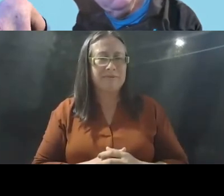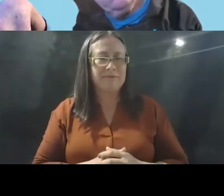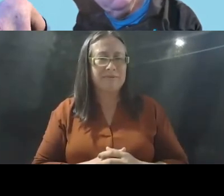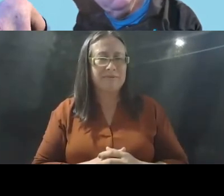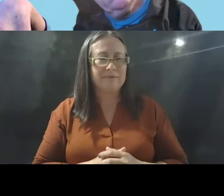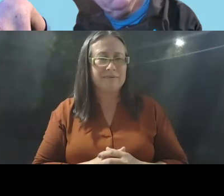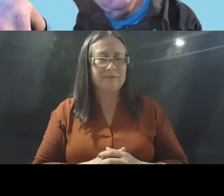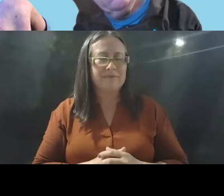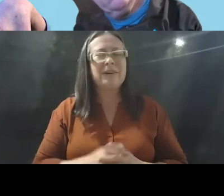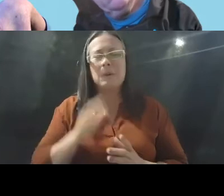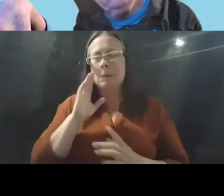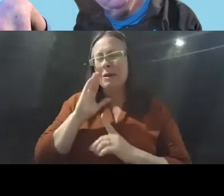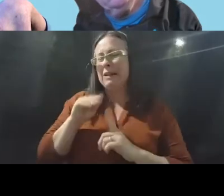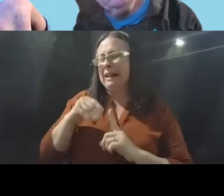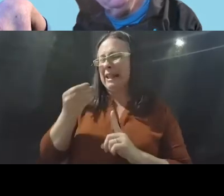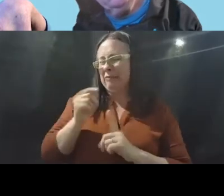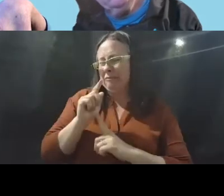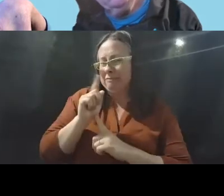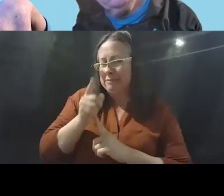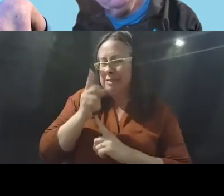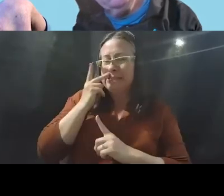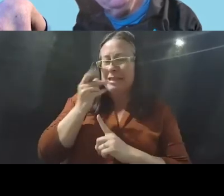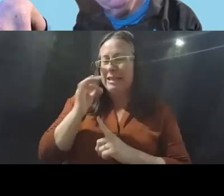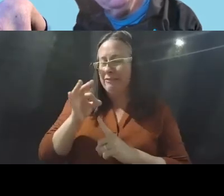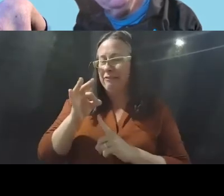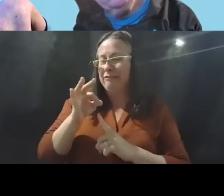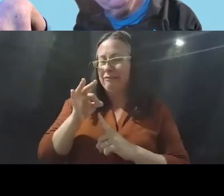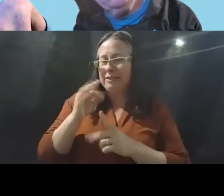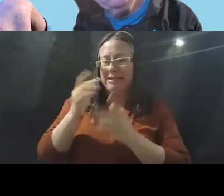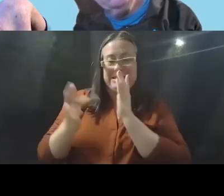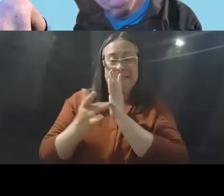We're going to give you another minute just to see if we can work that out, Jermaine.